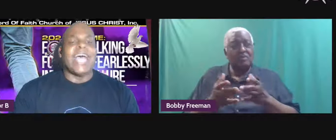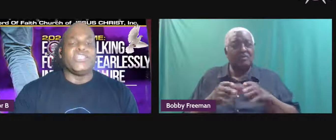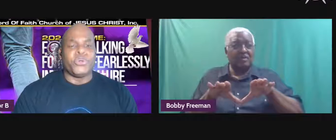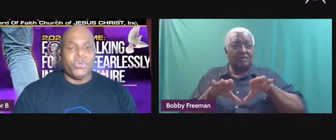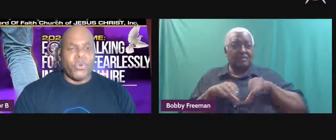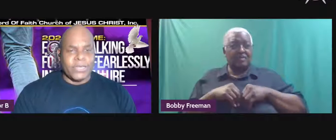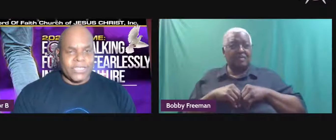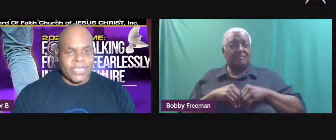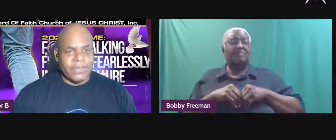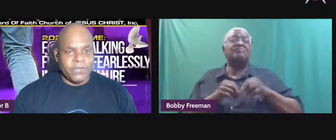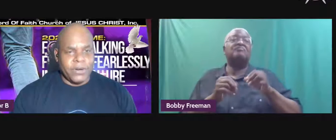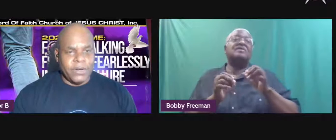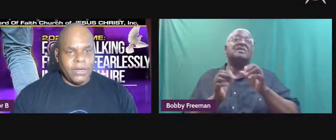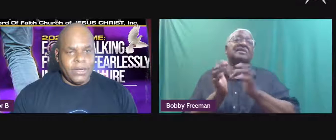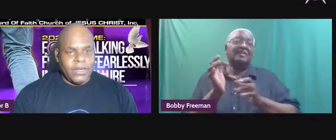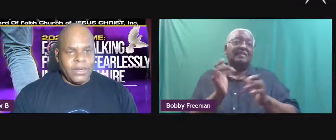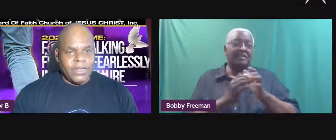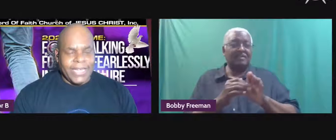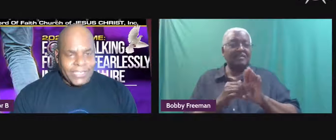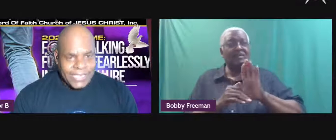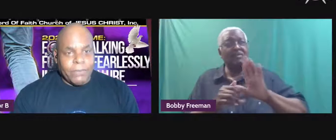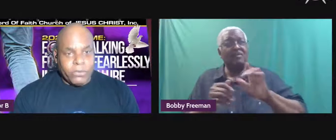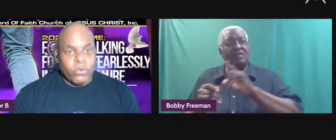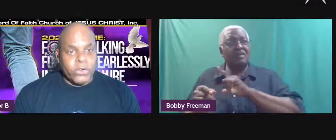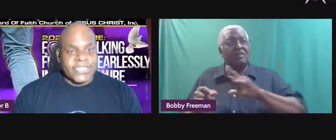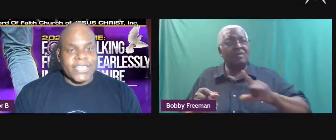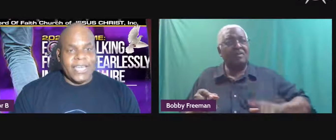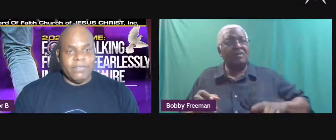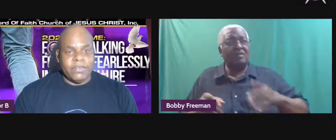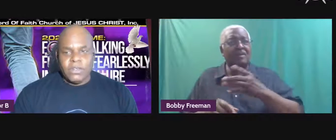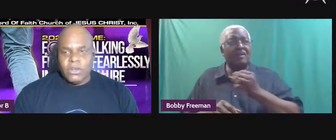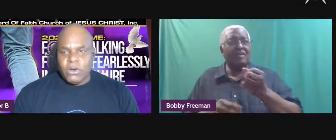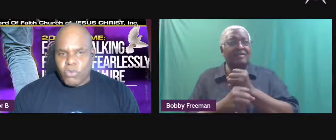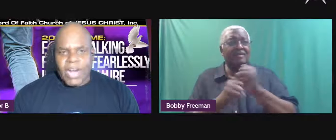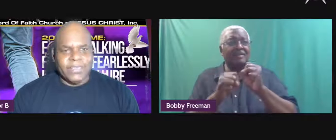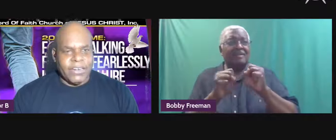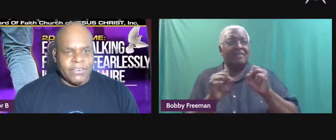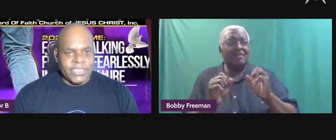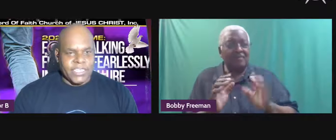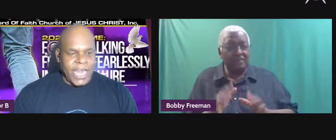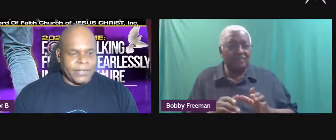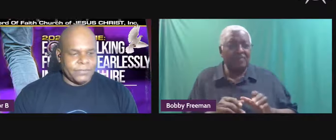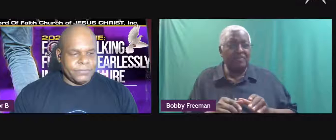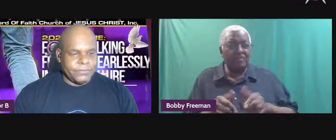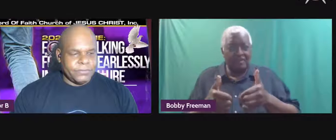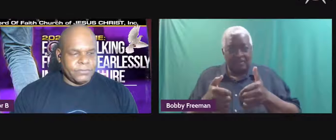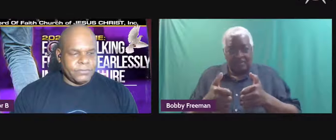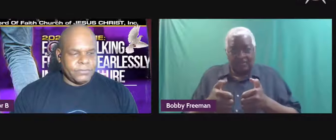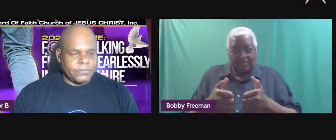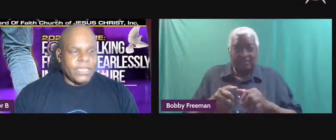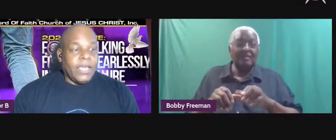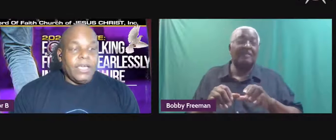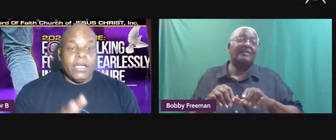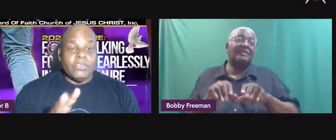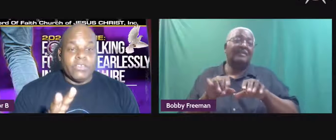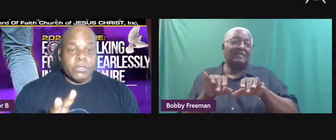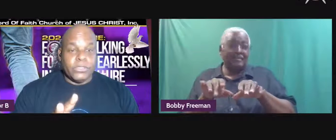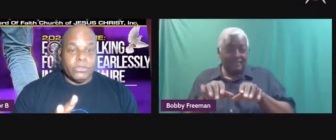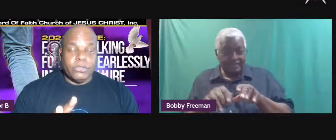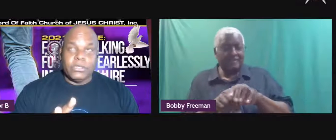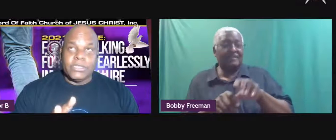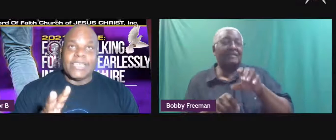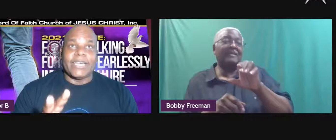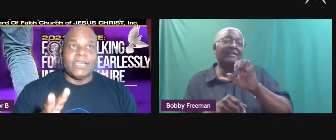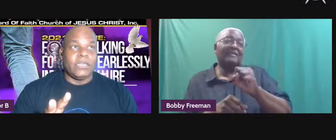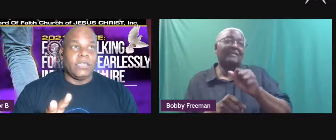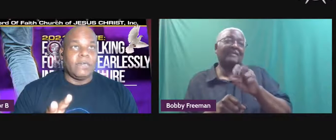Jesus as your Lord and Savior. Type the word saved right there in the chat. Here's number